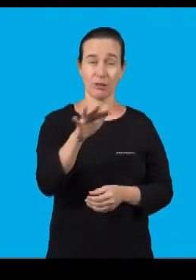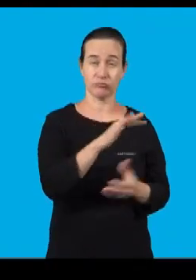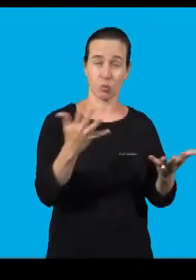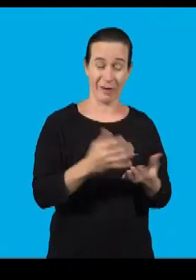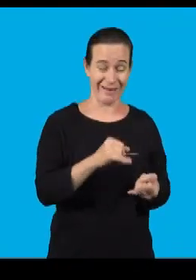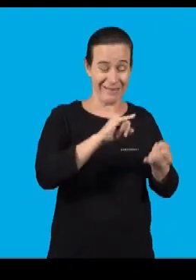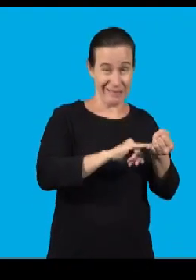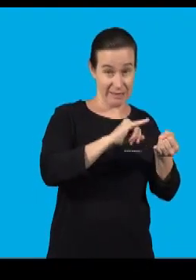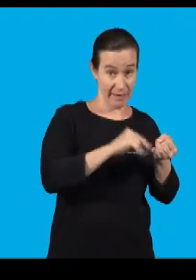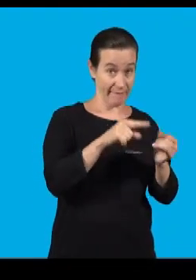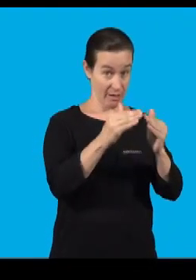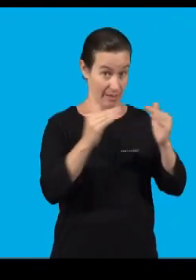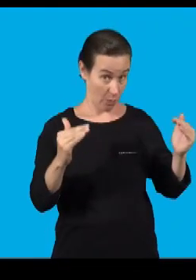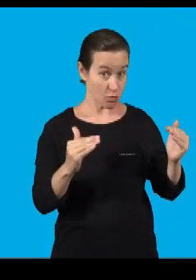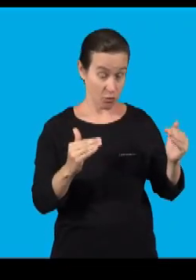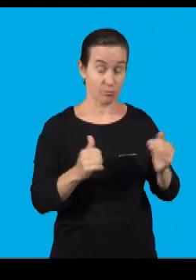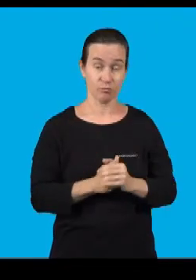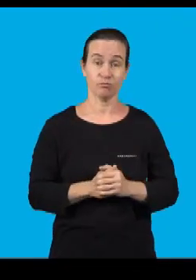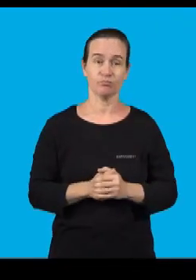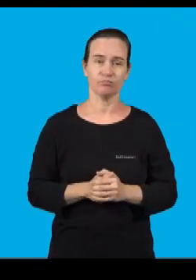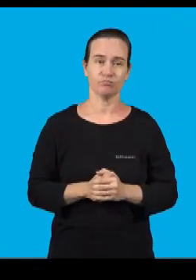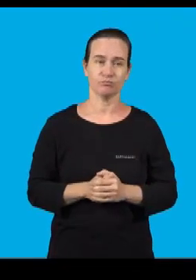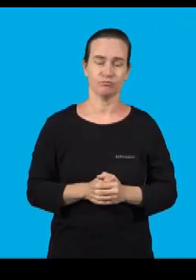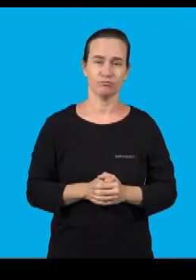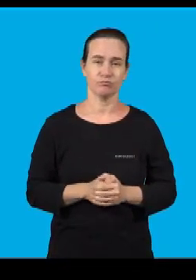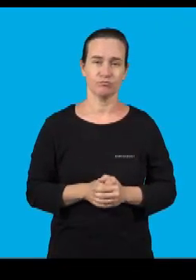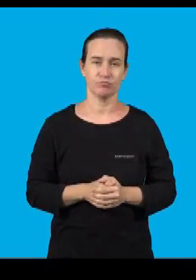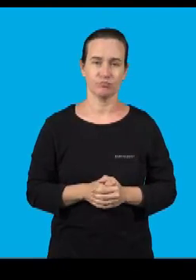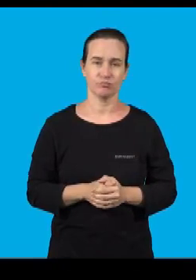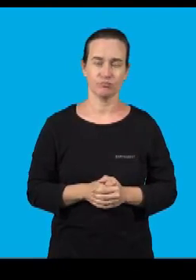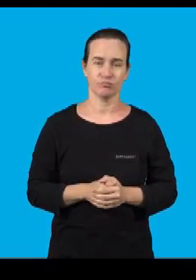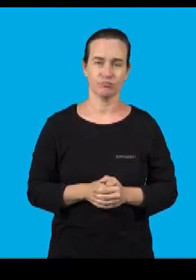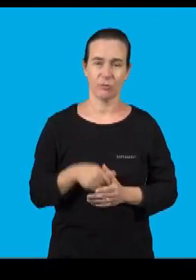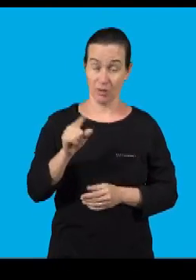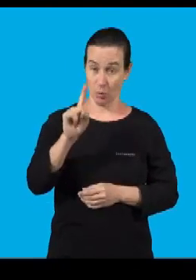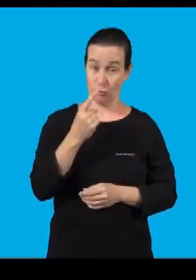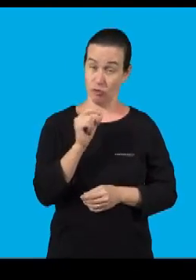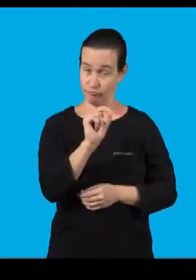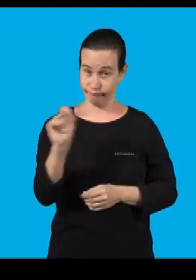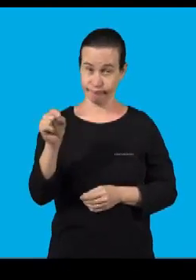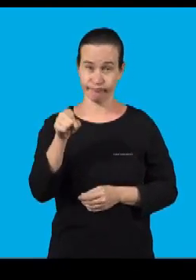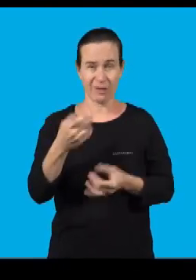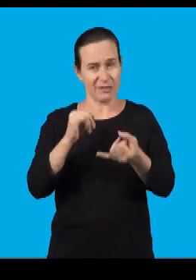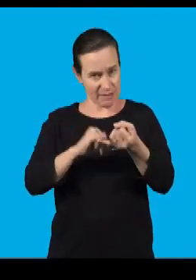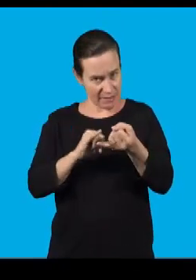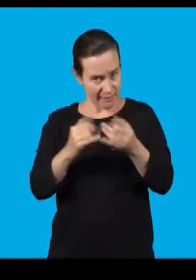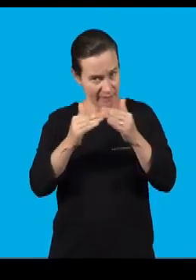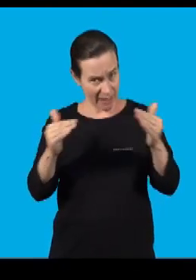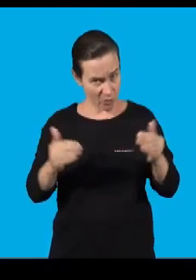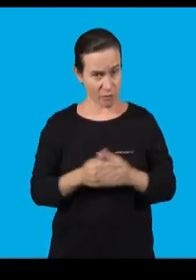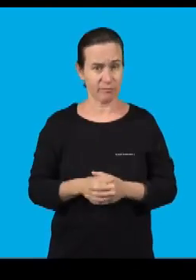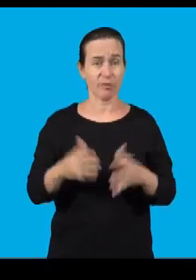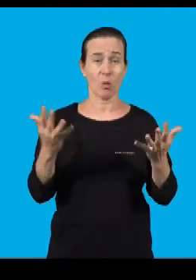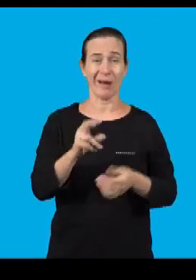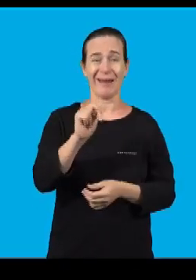Stephen Khumalo's house, all right? So already we're going to have, you're going to earn 1 mark already because you're telling them where it's